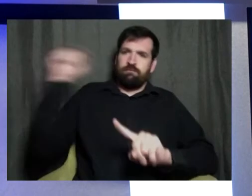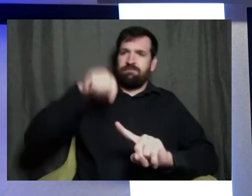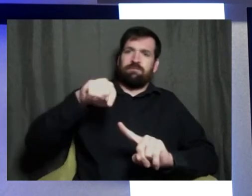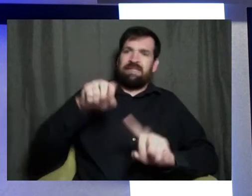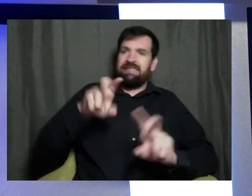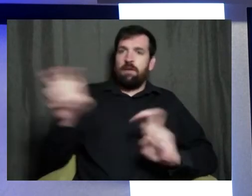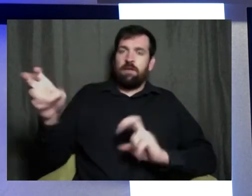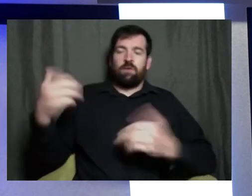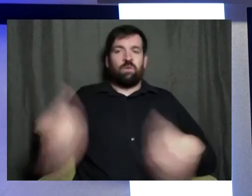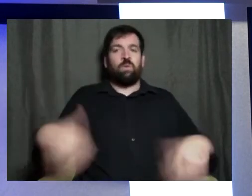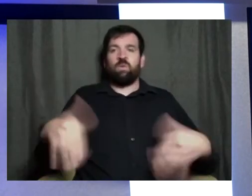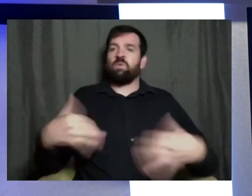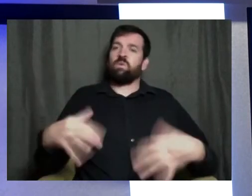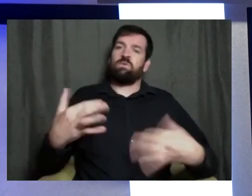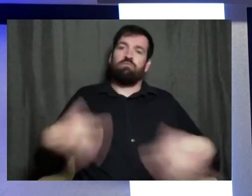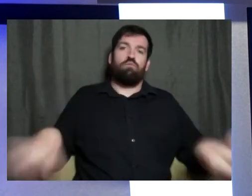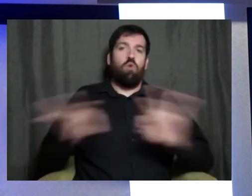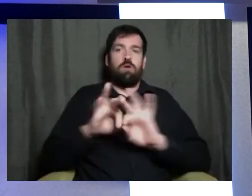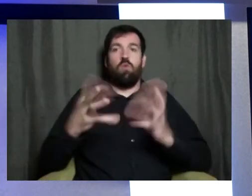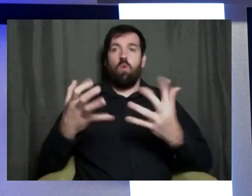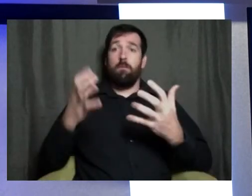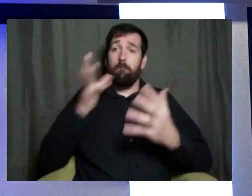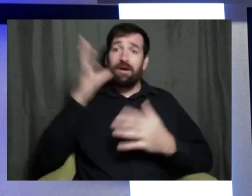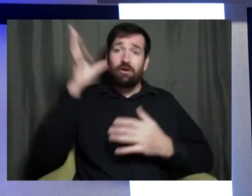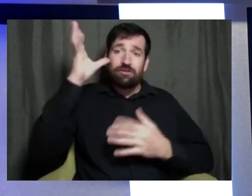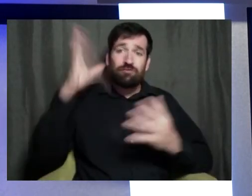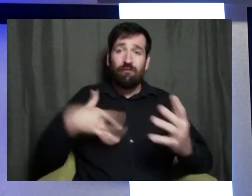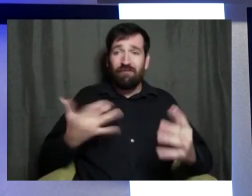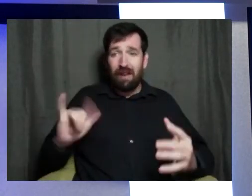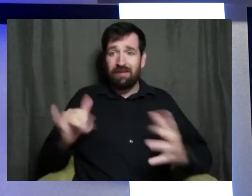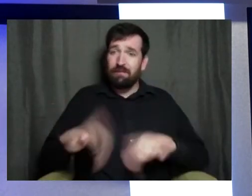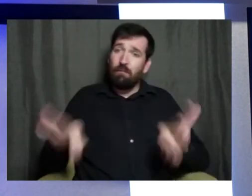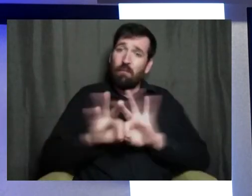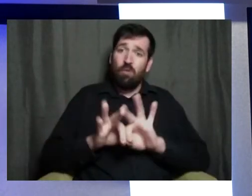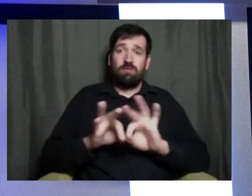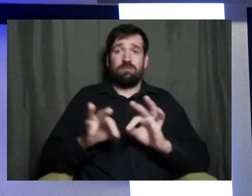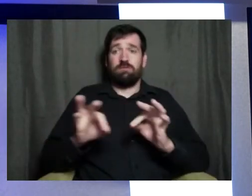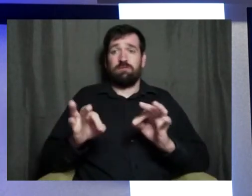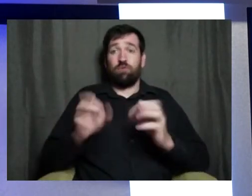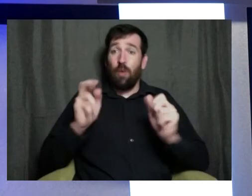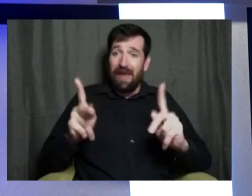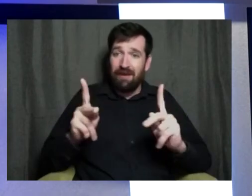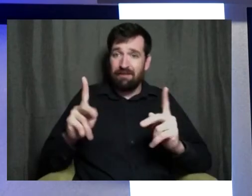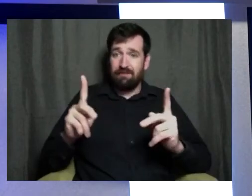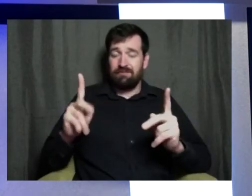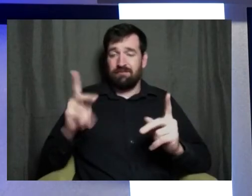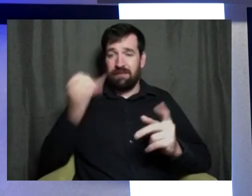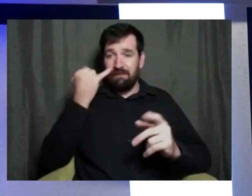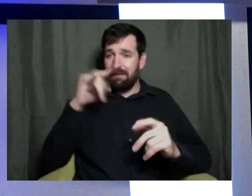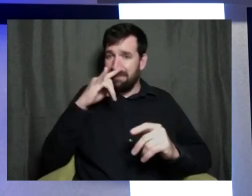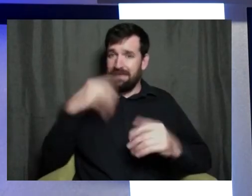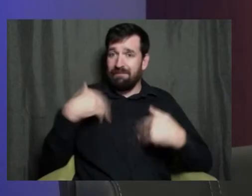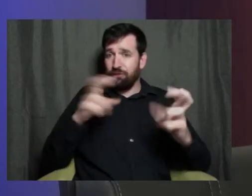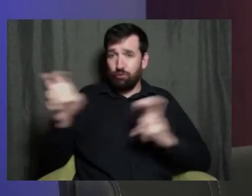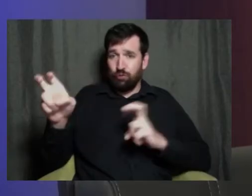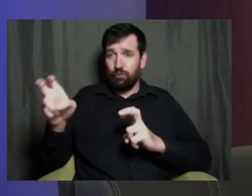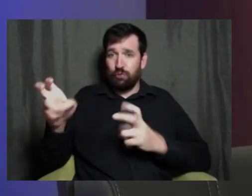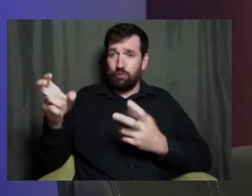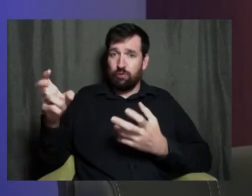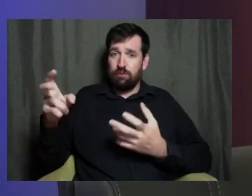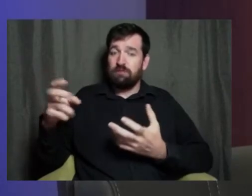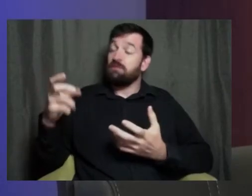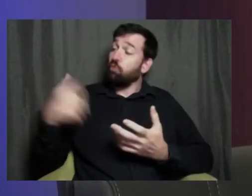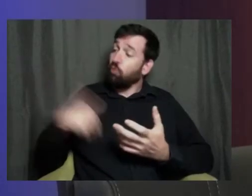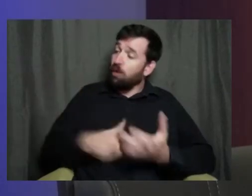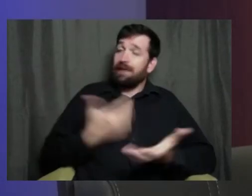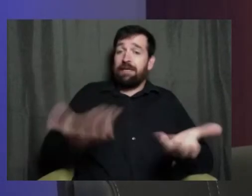darn important. And I just want parents to feel like it's okay to talk about it. It's okay to have a kid that has some issues going on. Correct. Because we are here. We are here to help your kid and to help